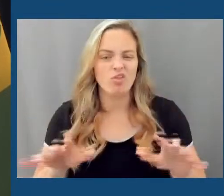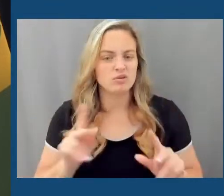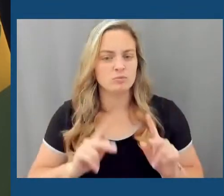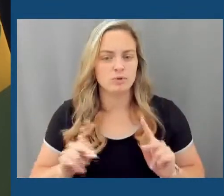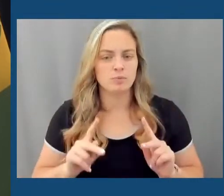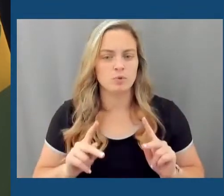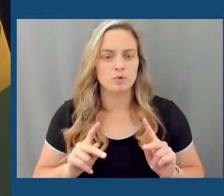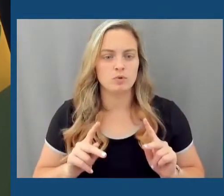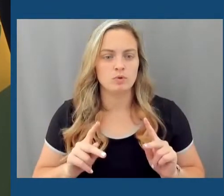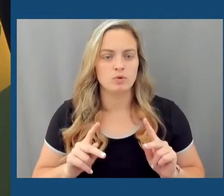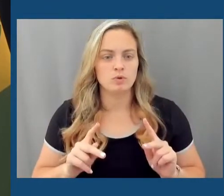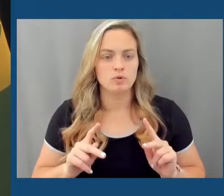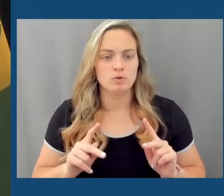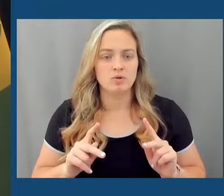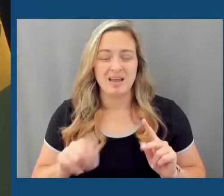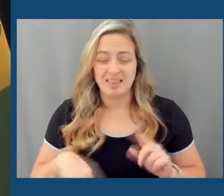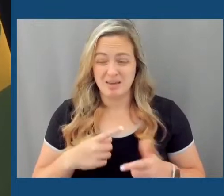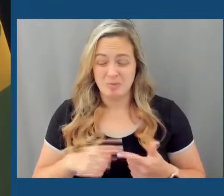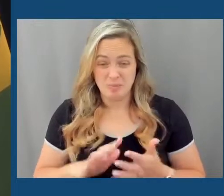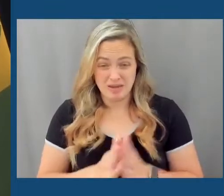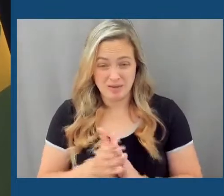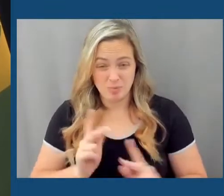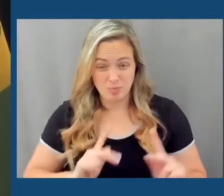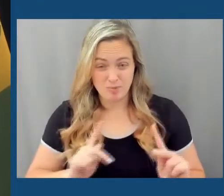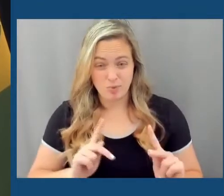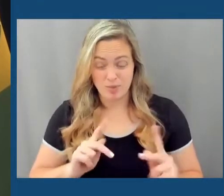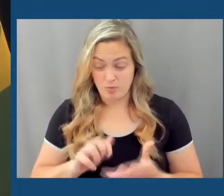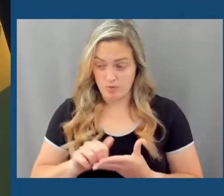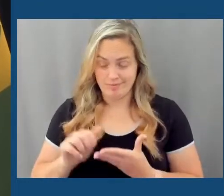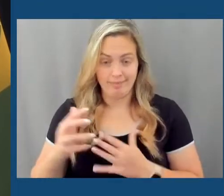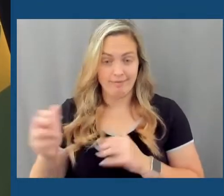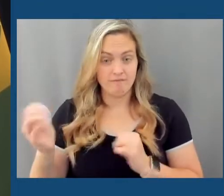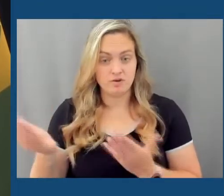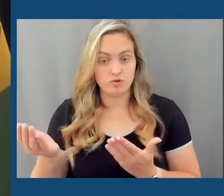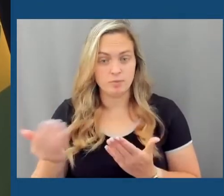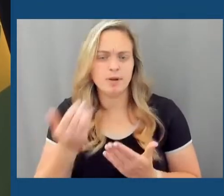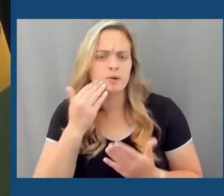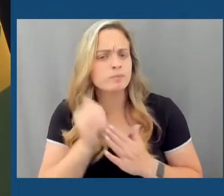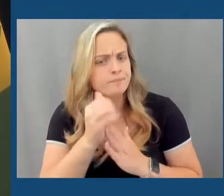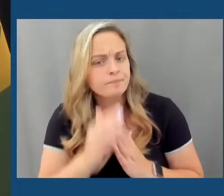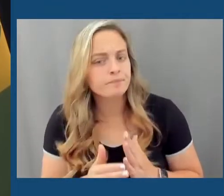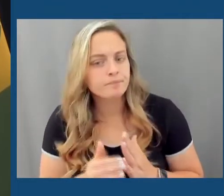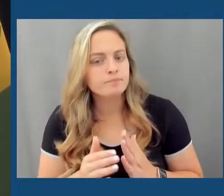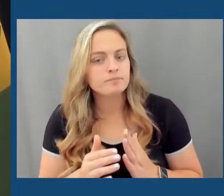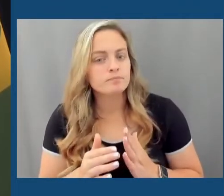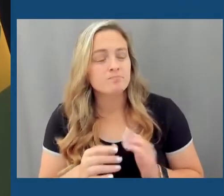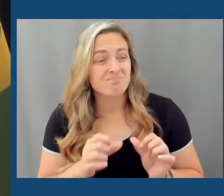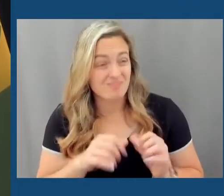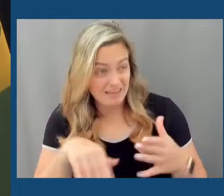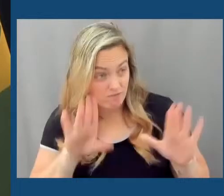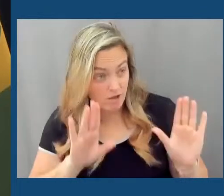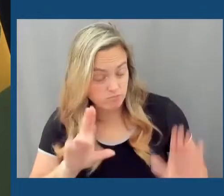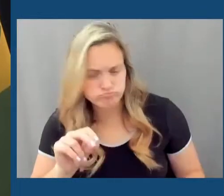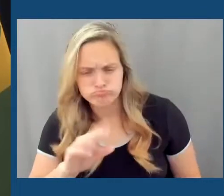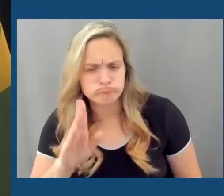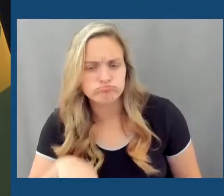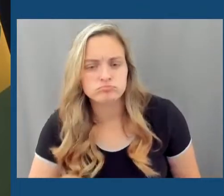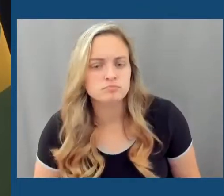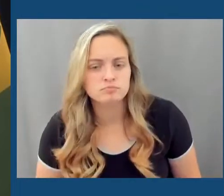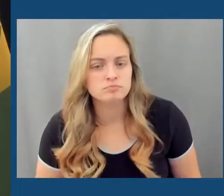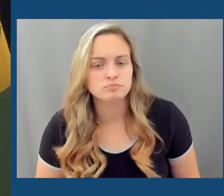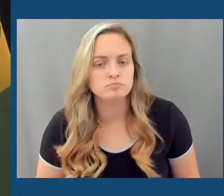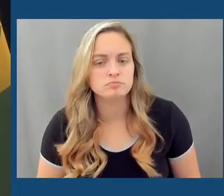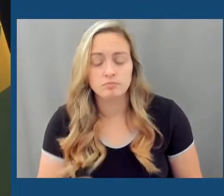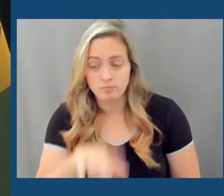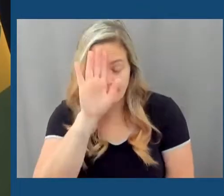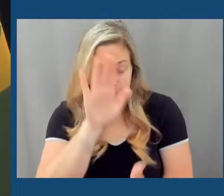export became our human capital. But I will say, I know the leaders here. They never, ever gave up in